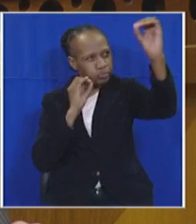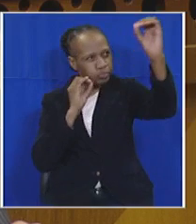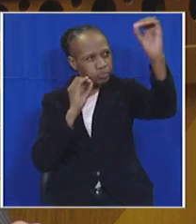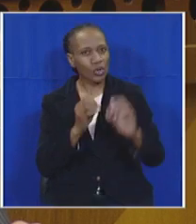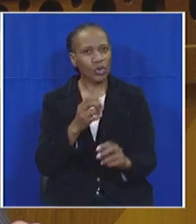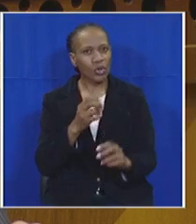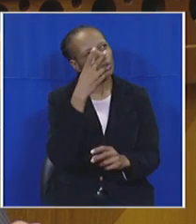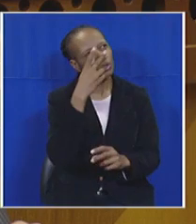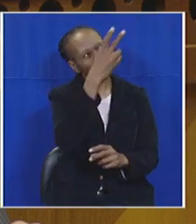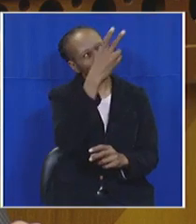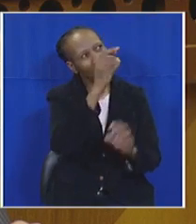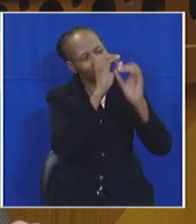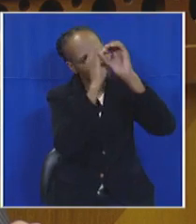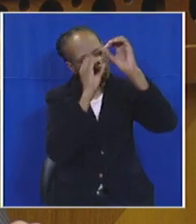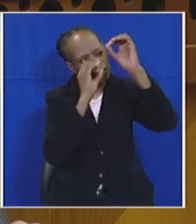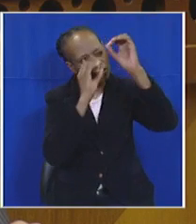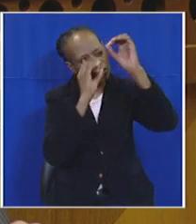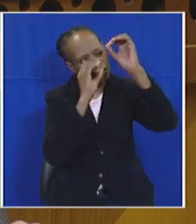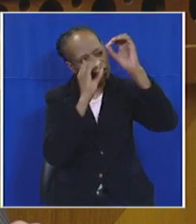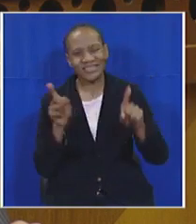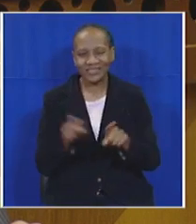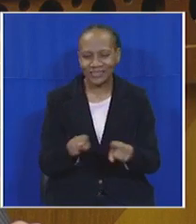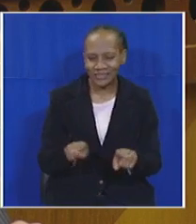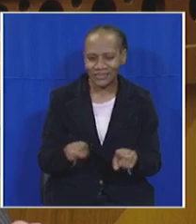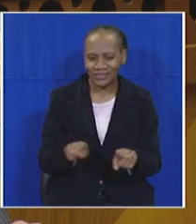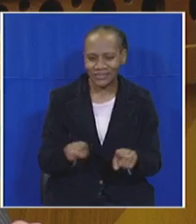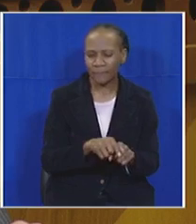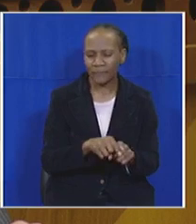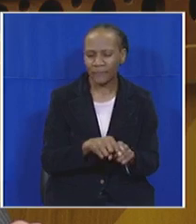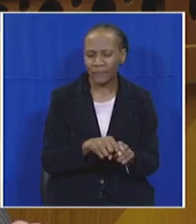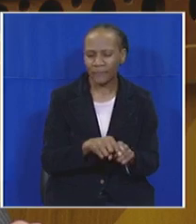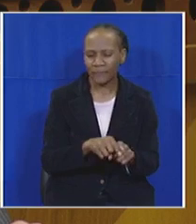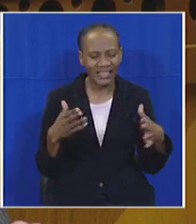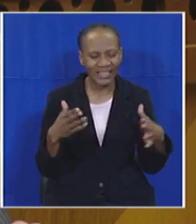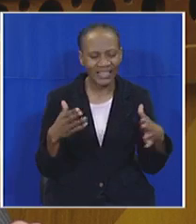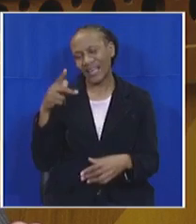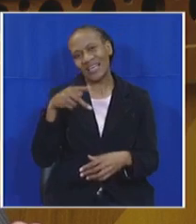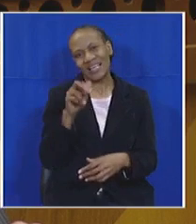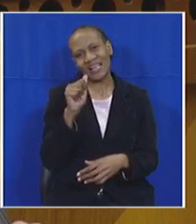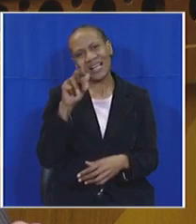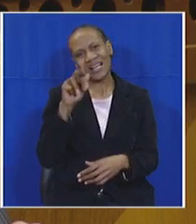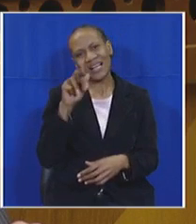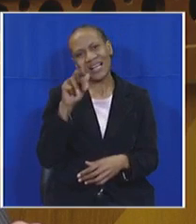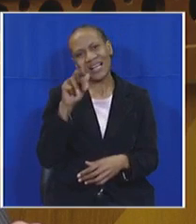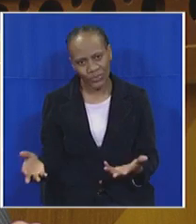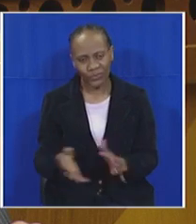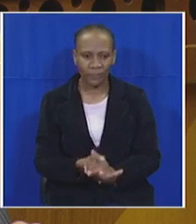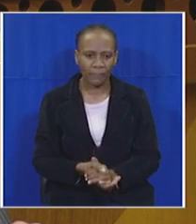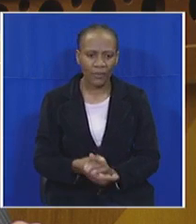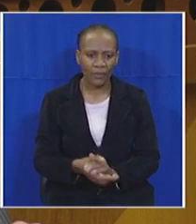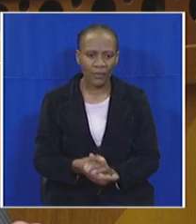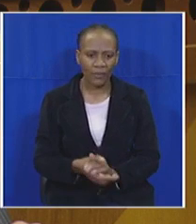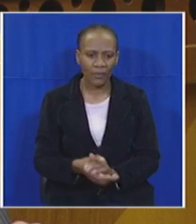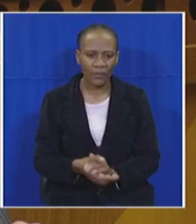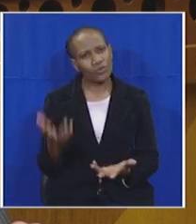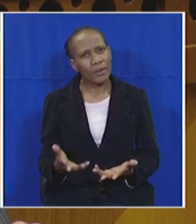into space and back in time from a local municipality in the Karoo. We're reminded of the proverb, for want